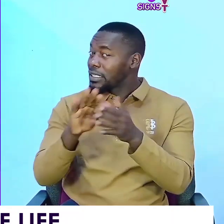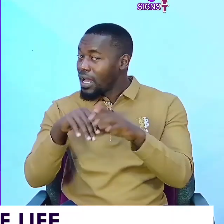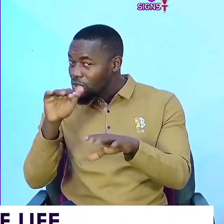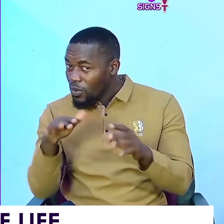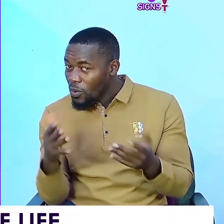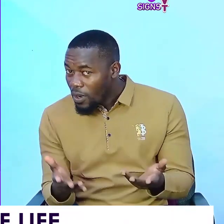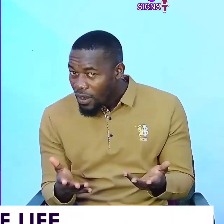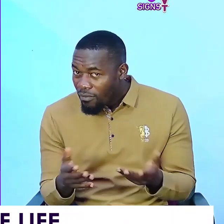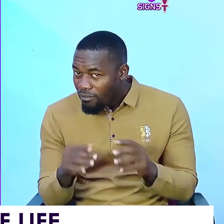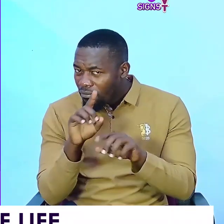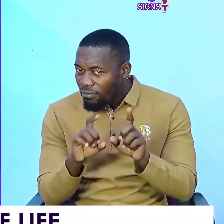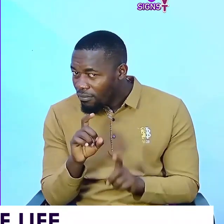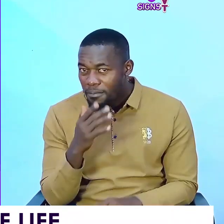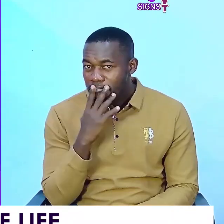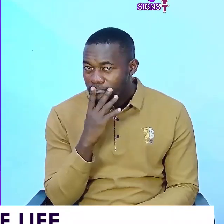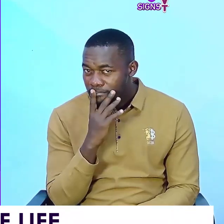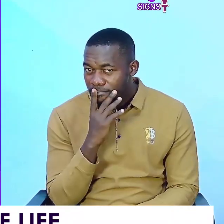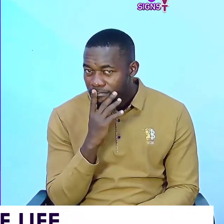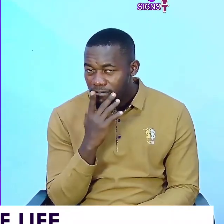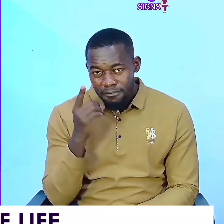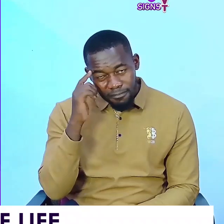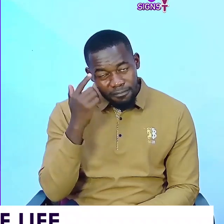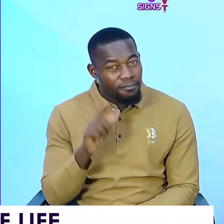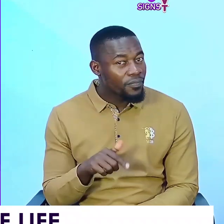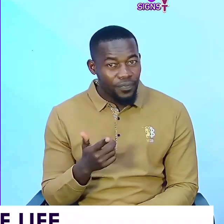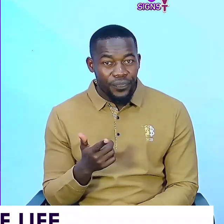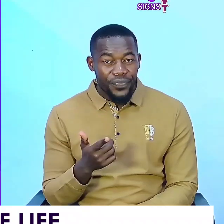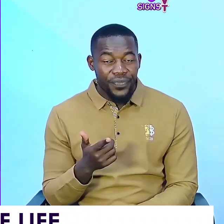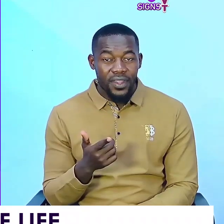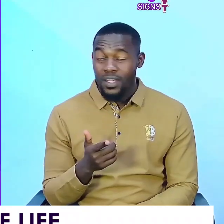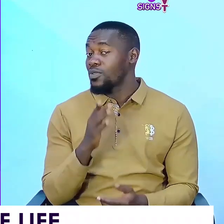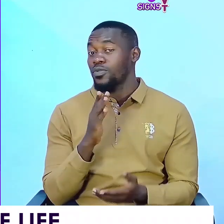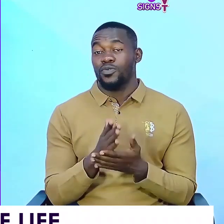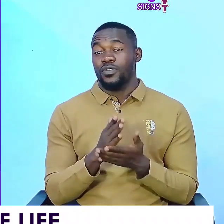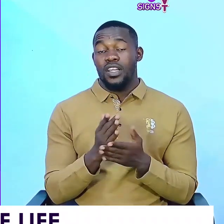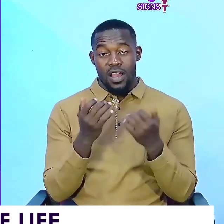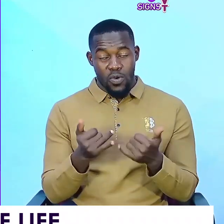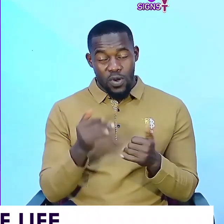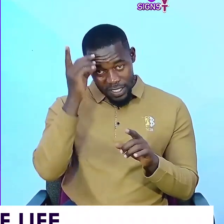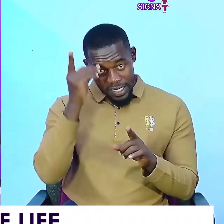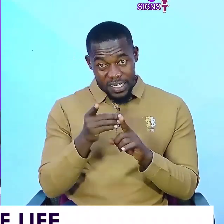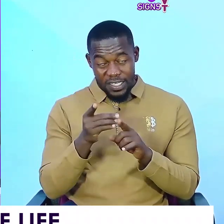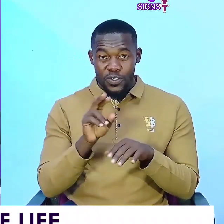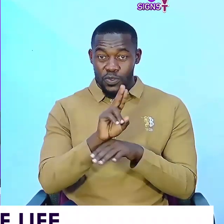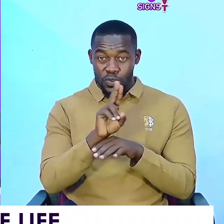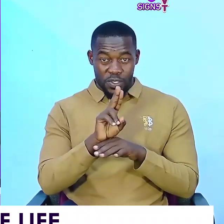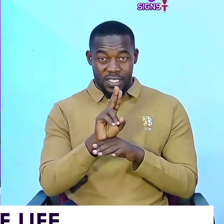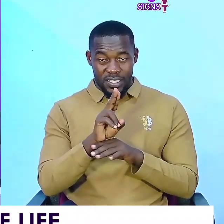Is this the kind of thing you're talking about? And of course, now that we've decided to use our hearts